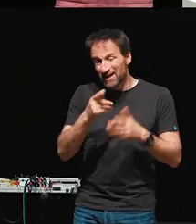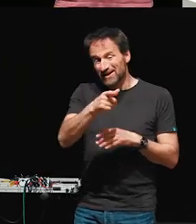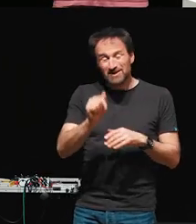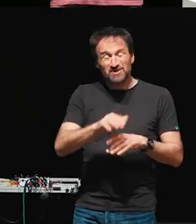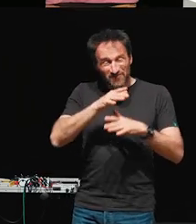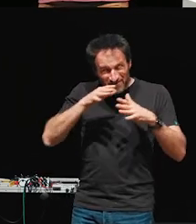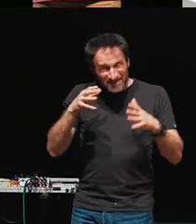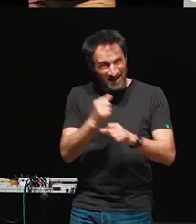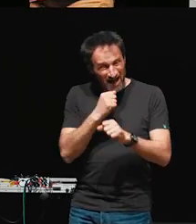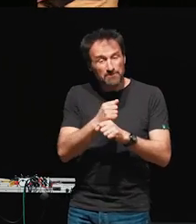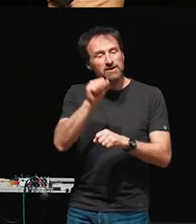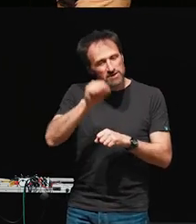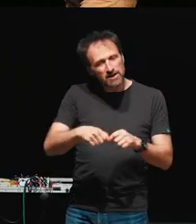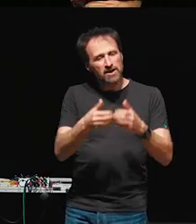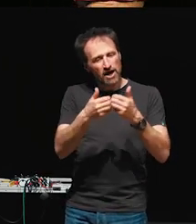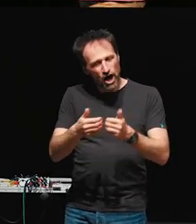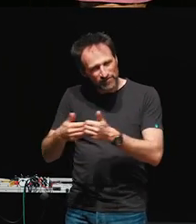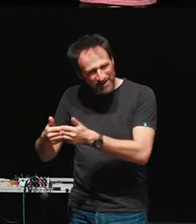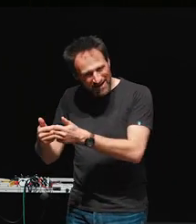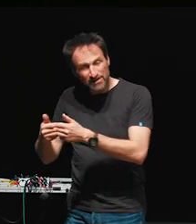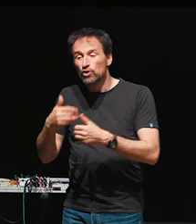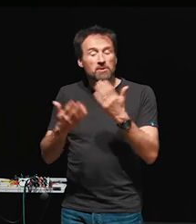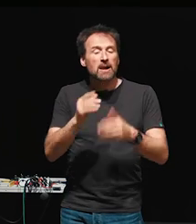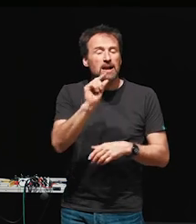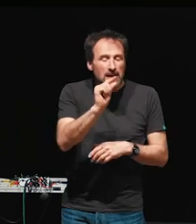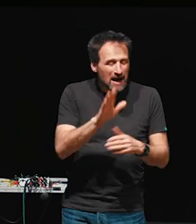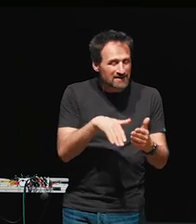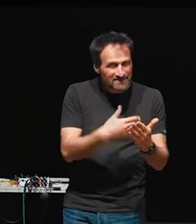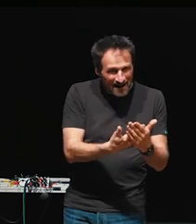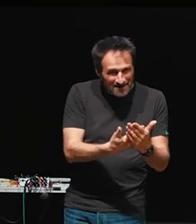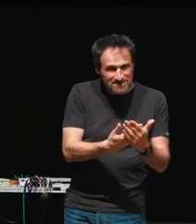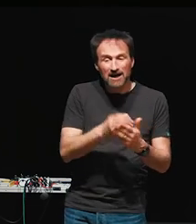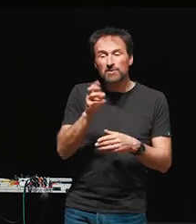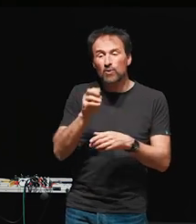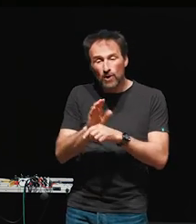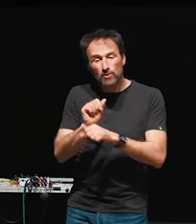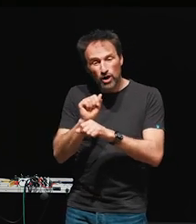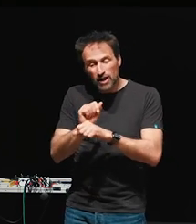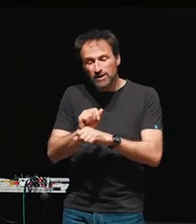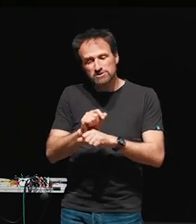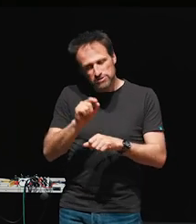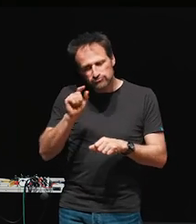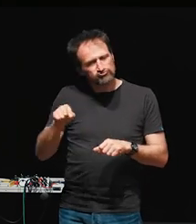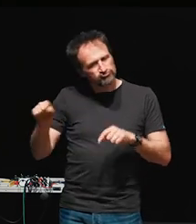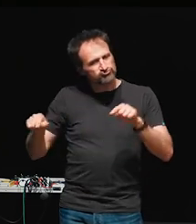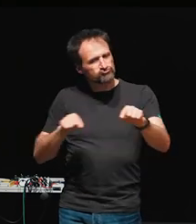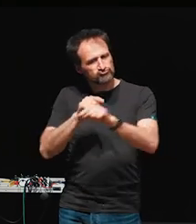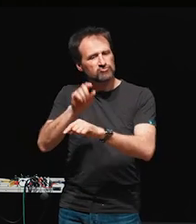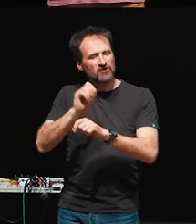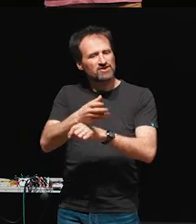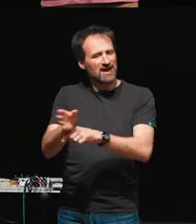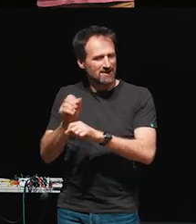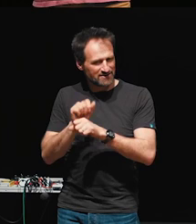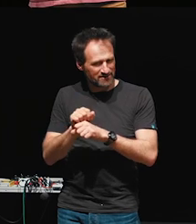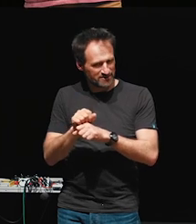could be subdivided, or maybe you have many small tasks, and web workers are still single-threaded. So it would be nice if you could, you know, spread that work out a little bit if you